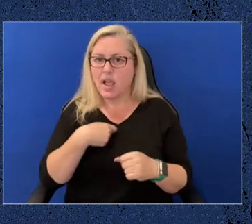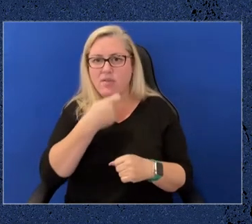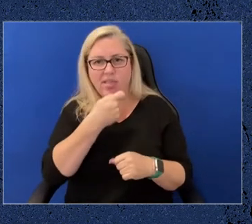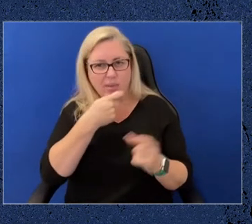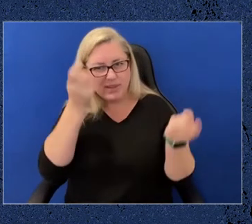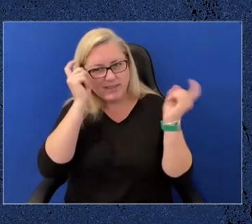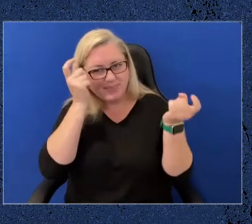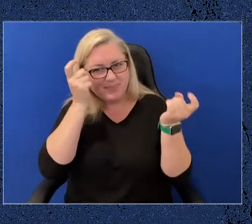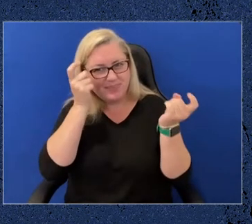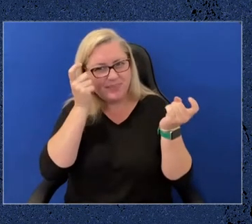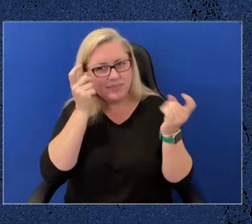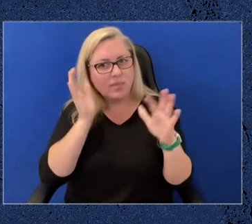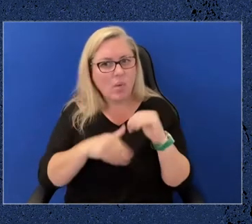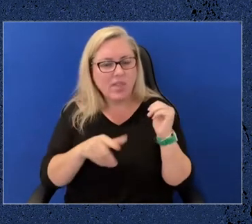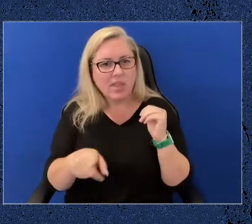renaturalisation is